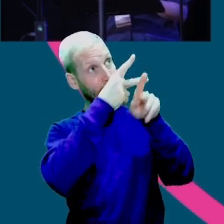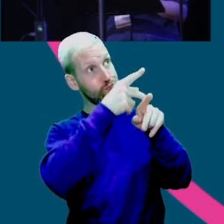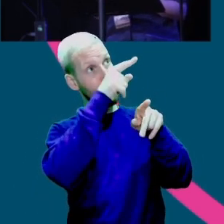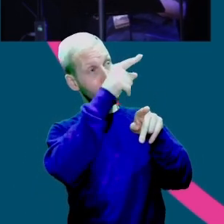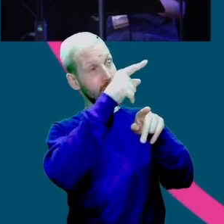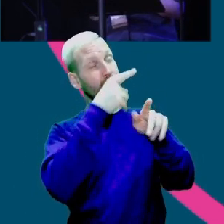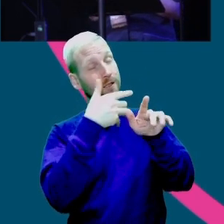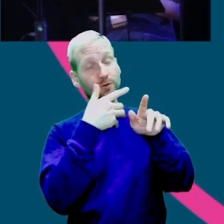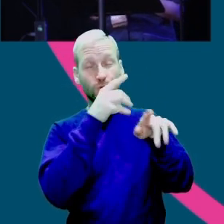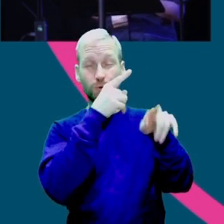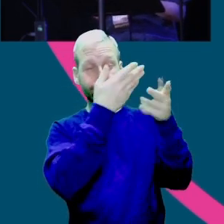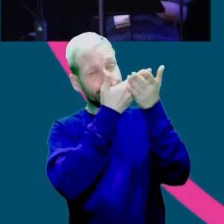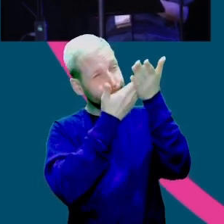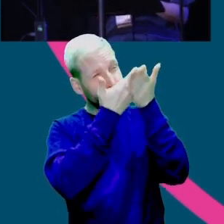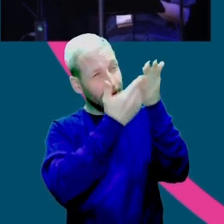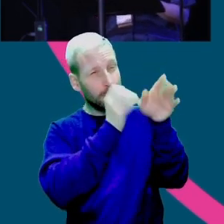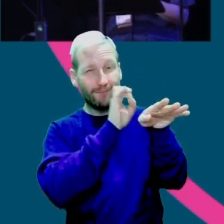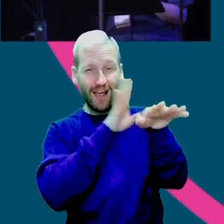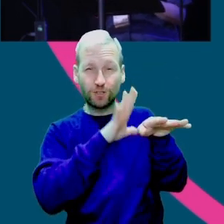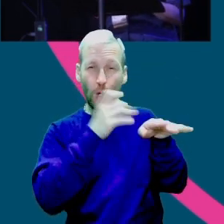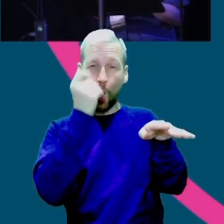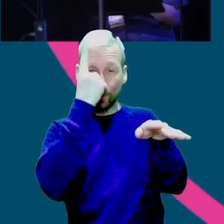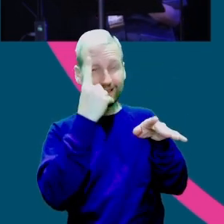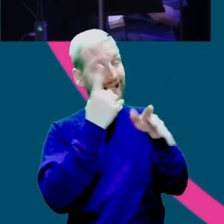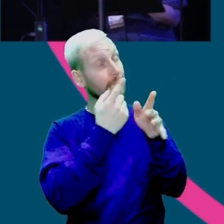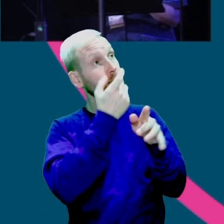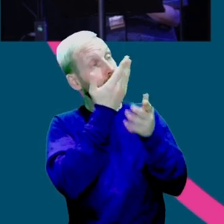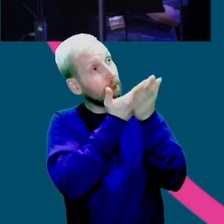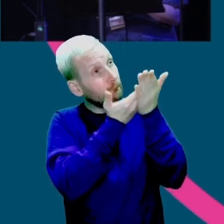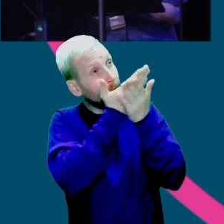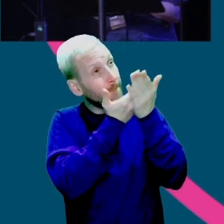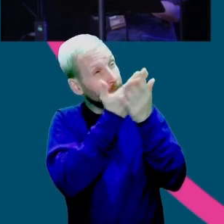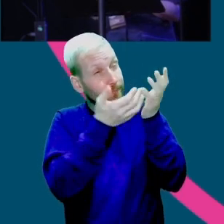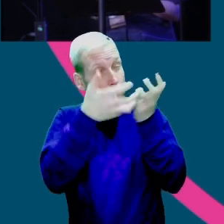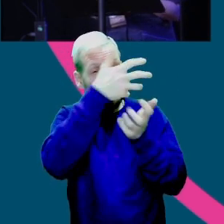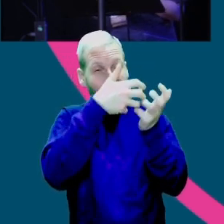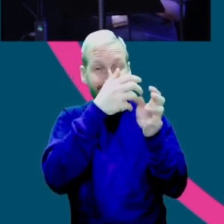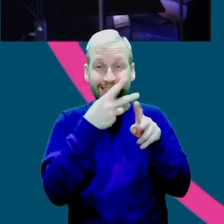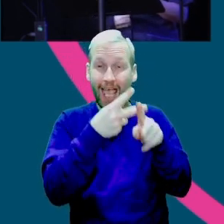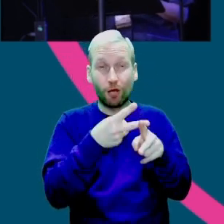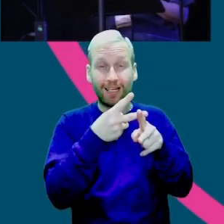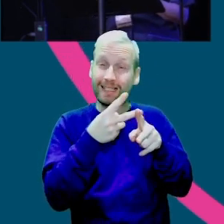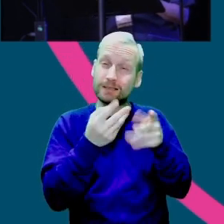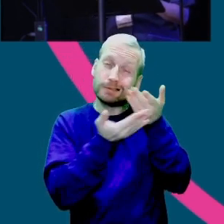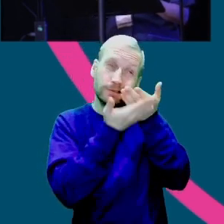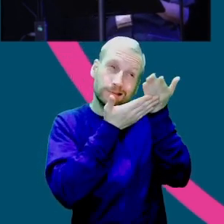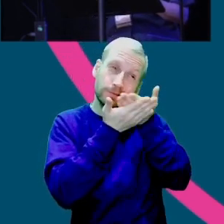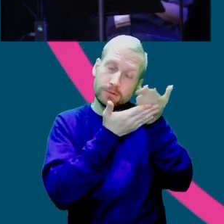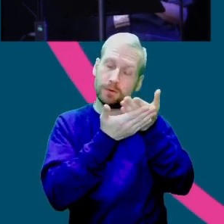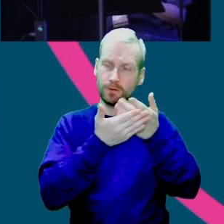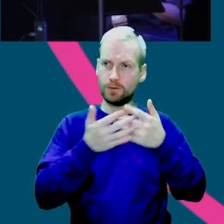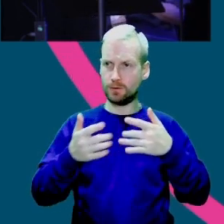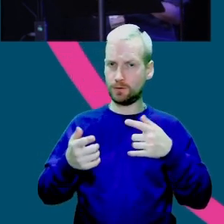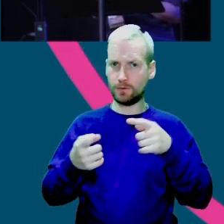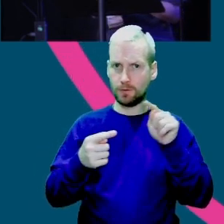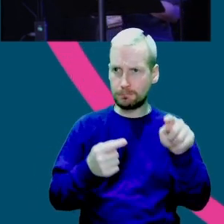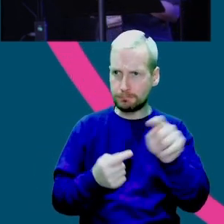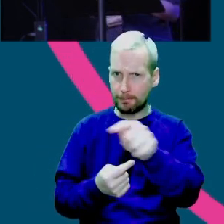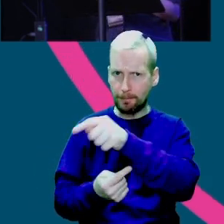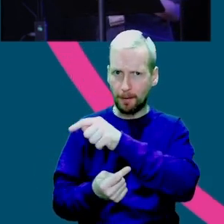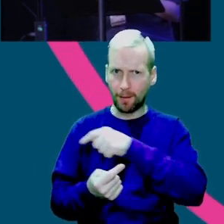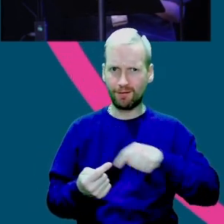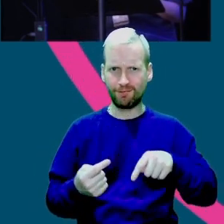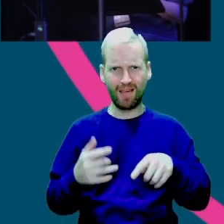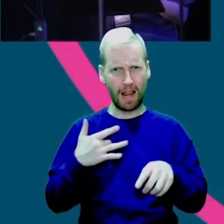to a professional who understands that complexity of caring. The stakeholders felt that this was a nursing